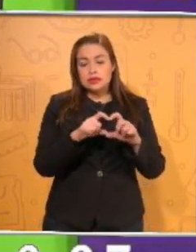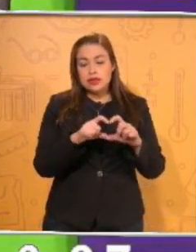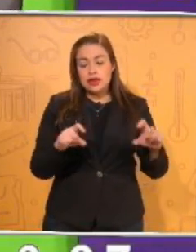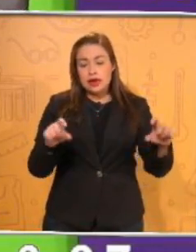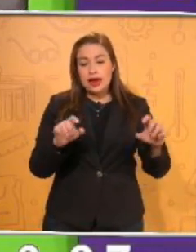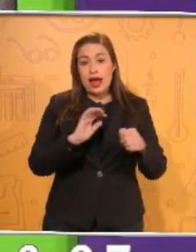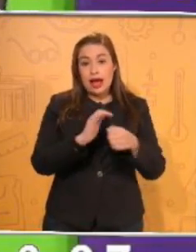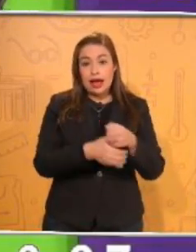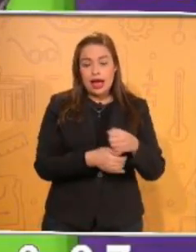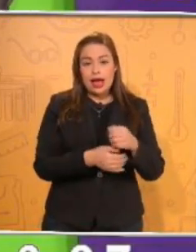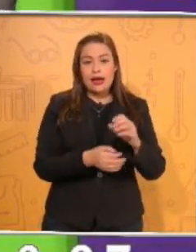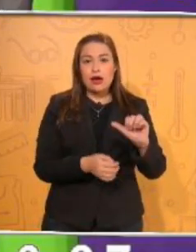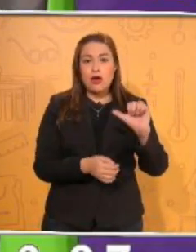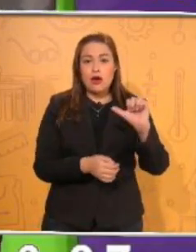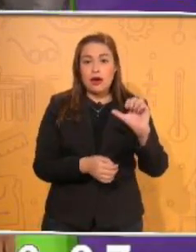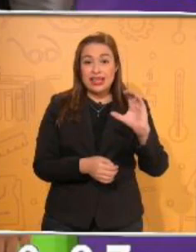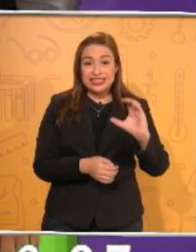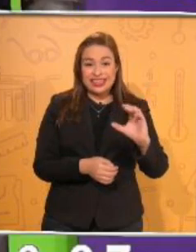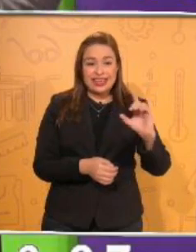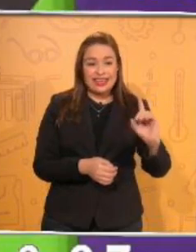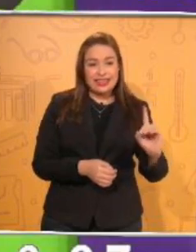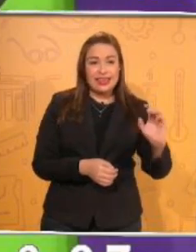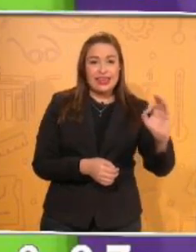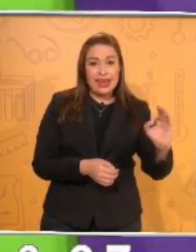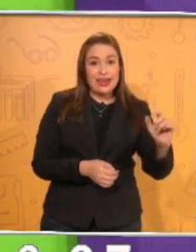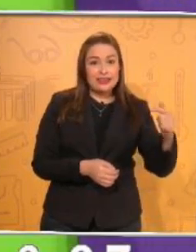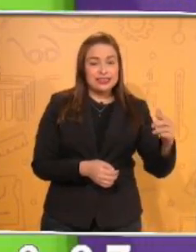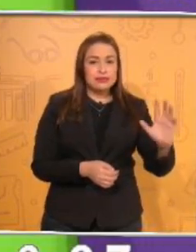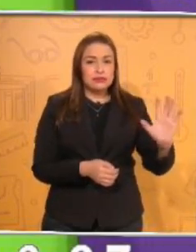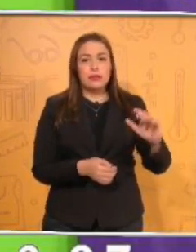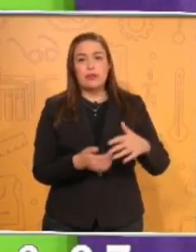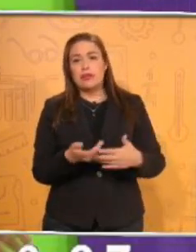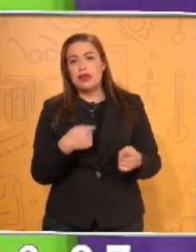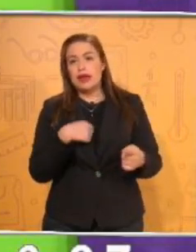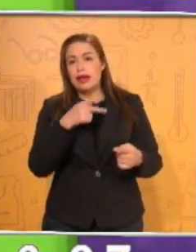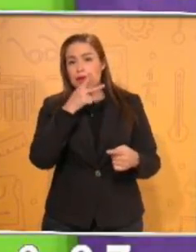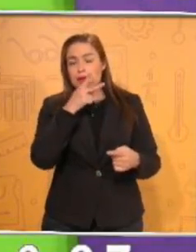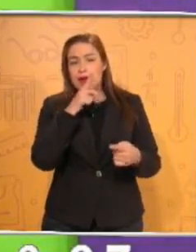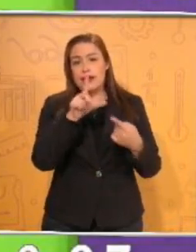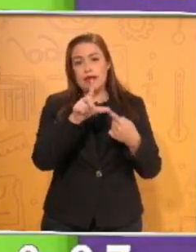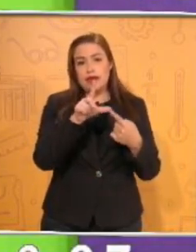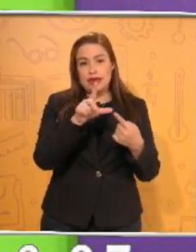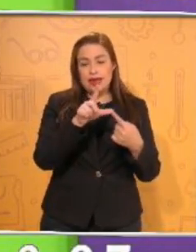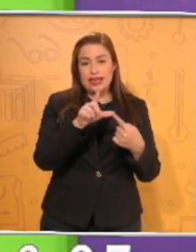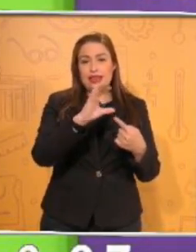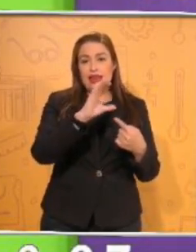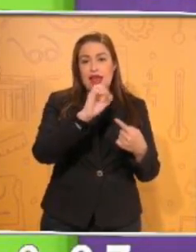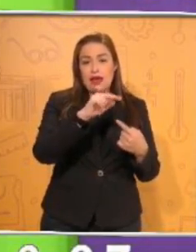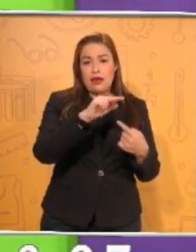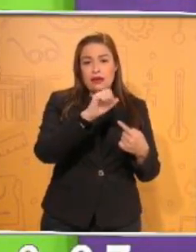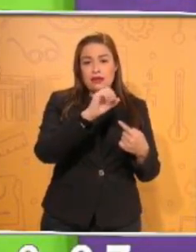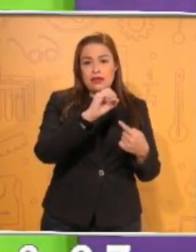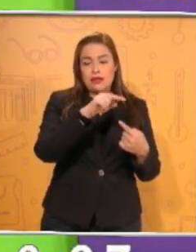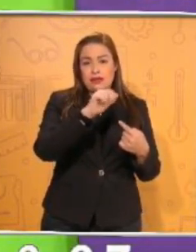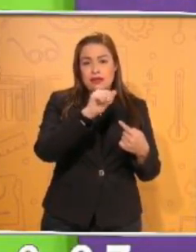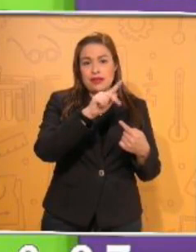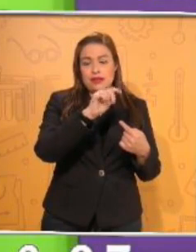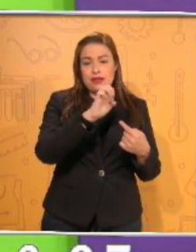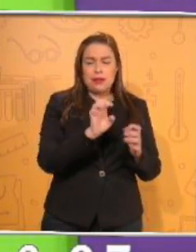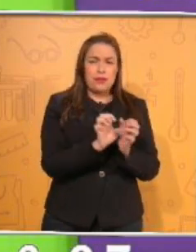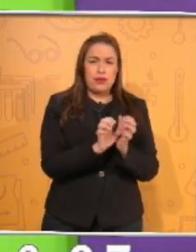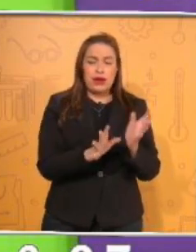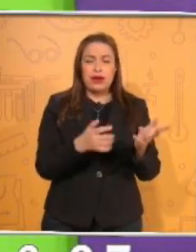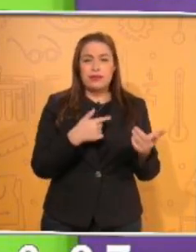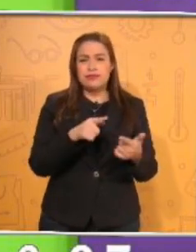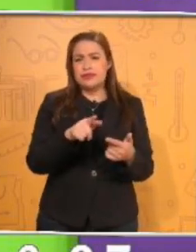consonant. We double the last consonant. Hey, come on, teacher, what is that? Well, I have the verb swim. I